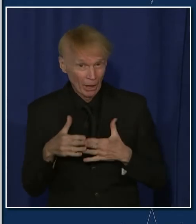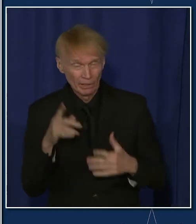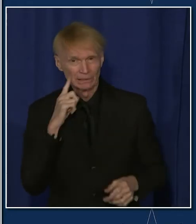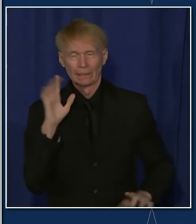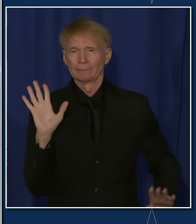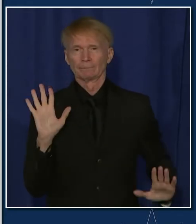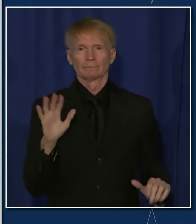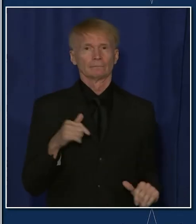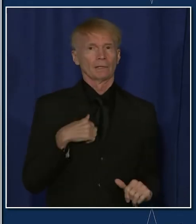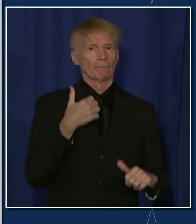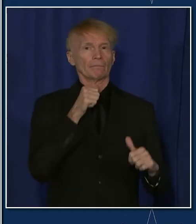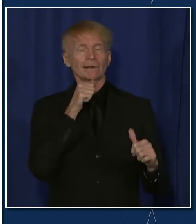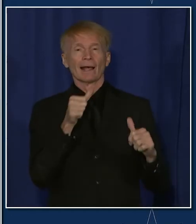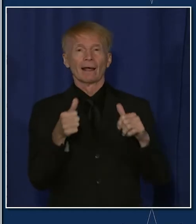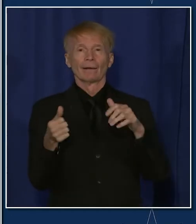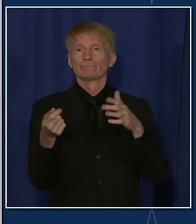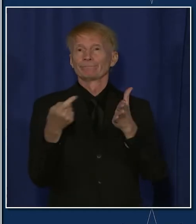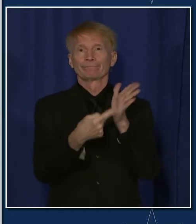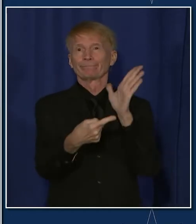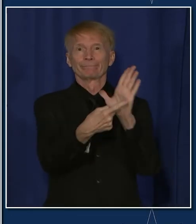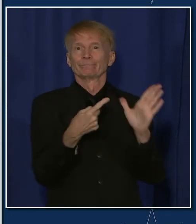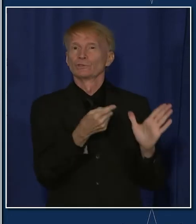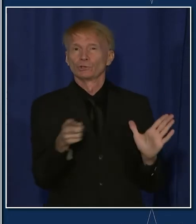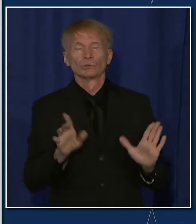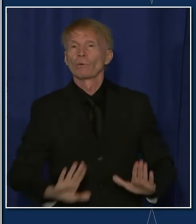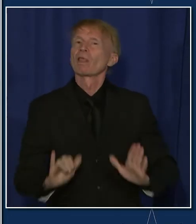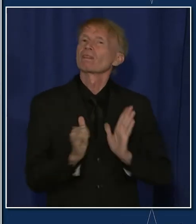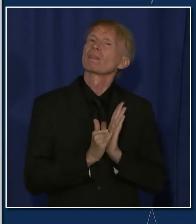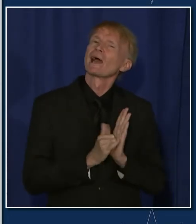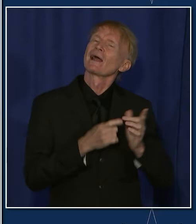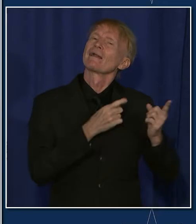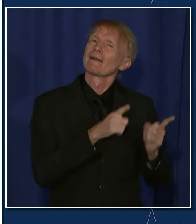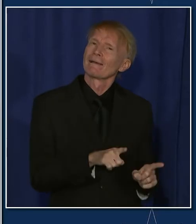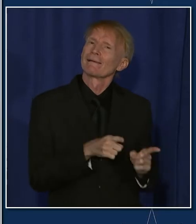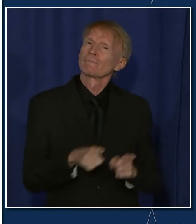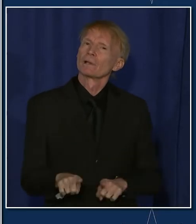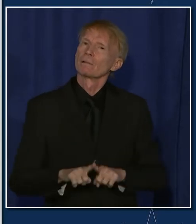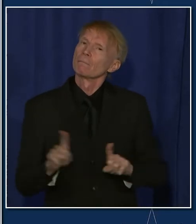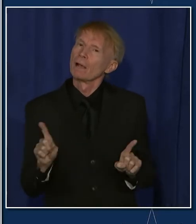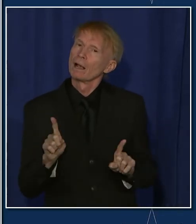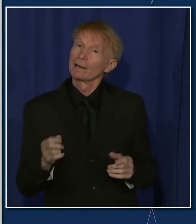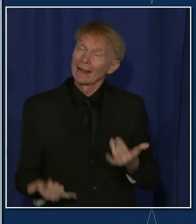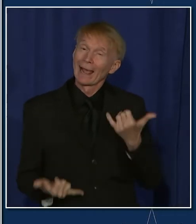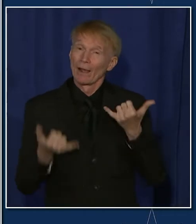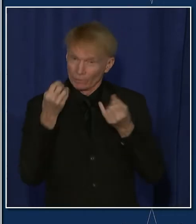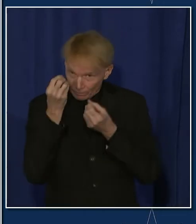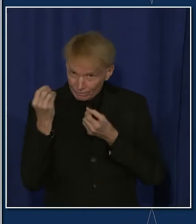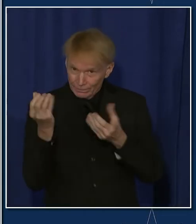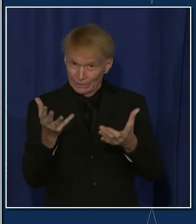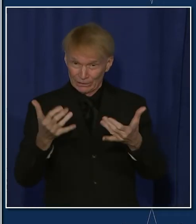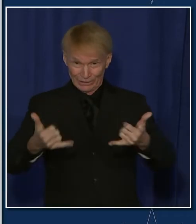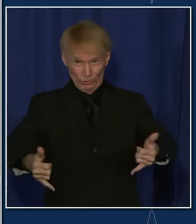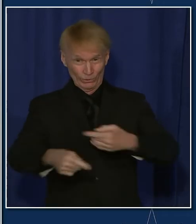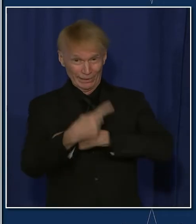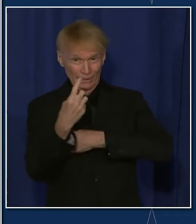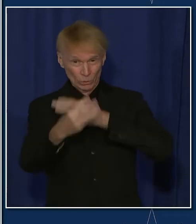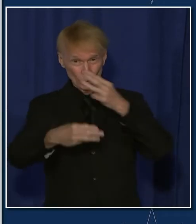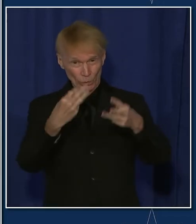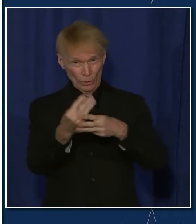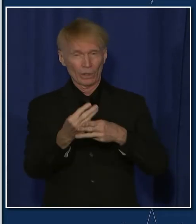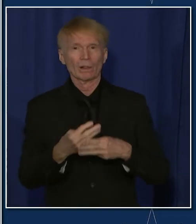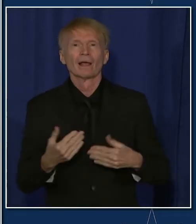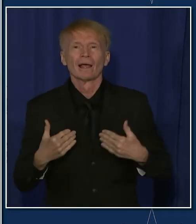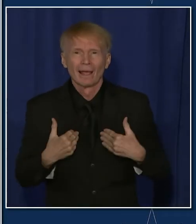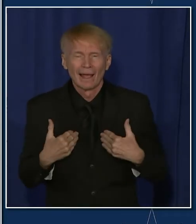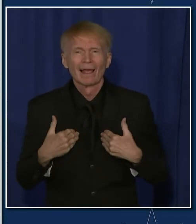here to gaslight you, those things happen. The updated information is that now in this day and age, there are